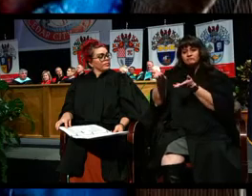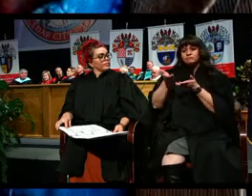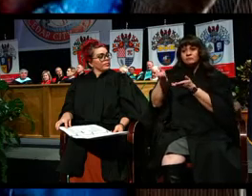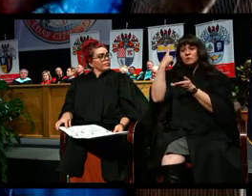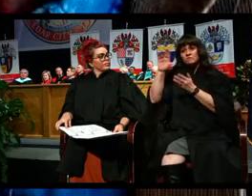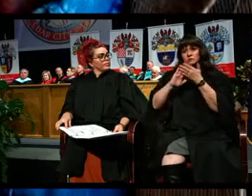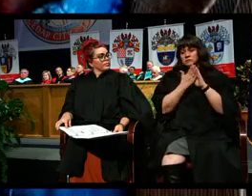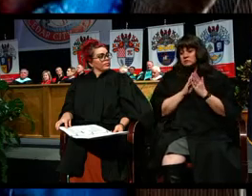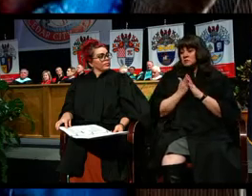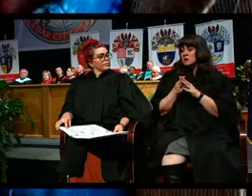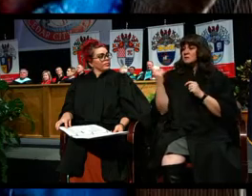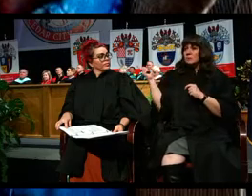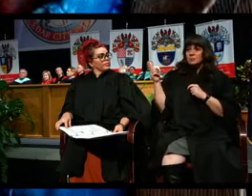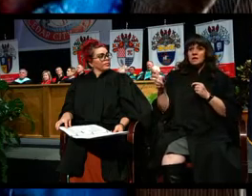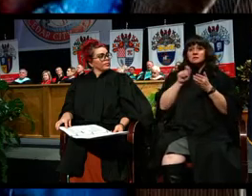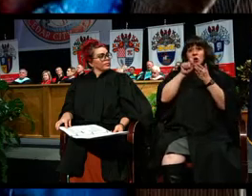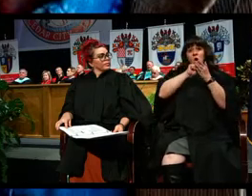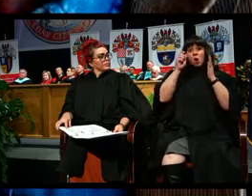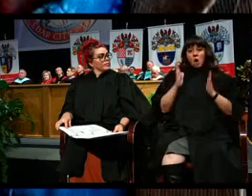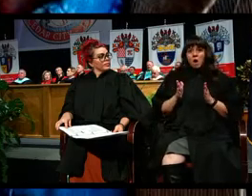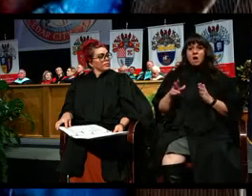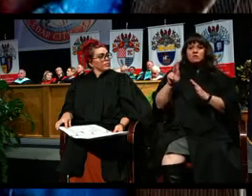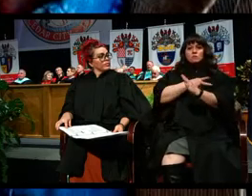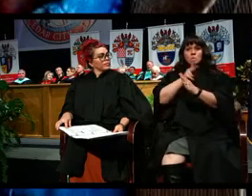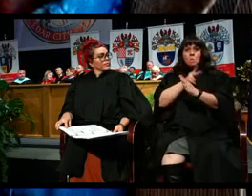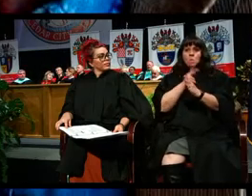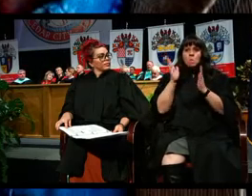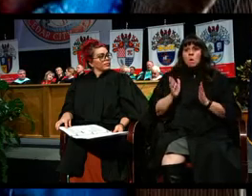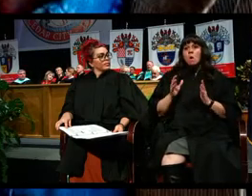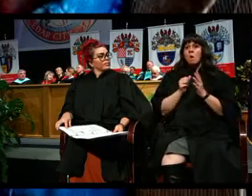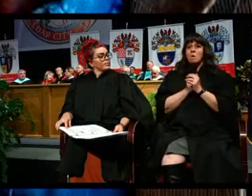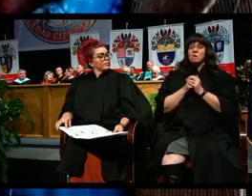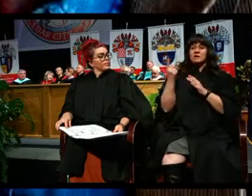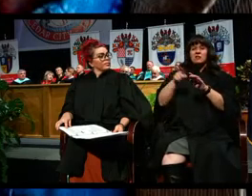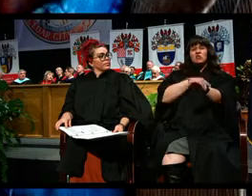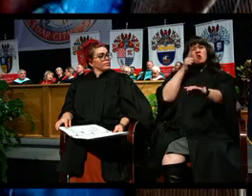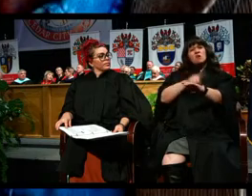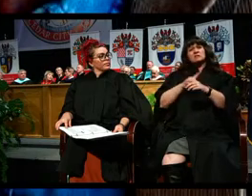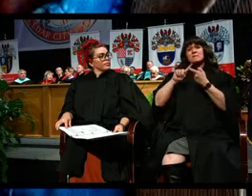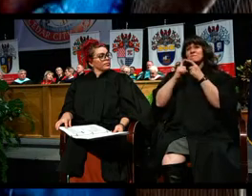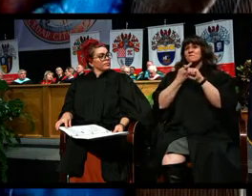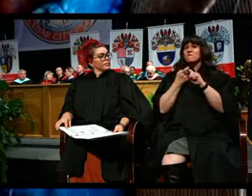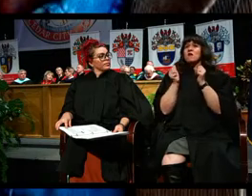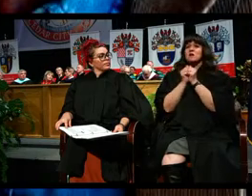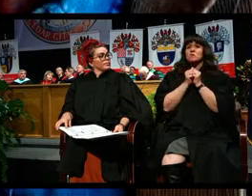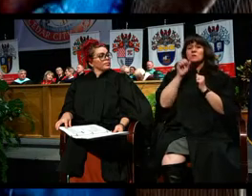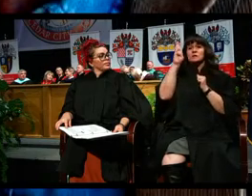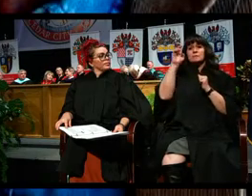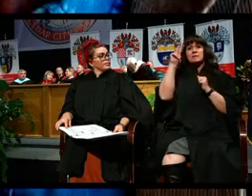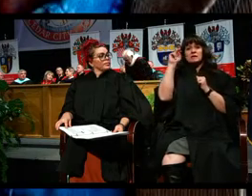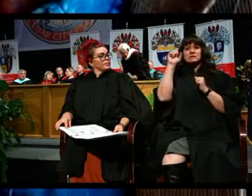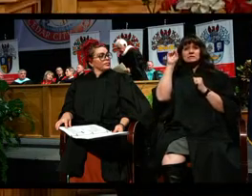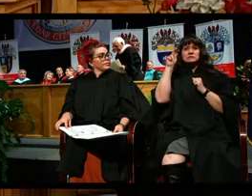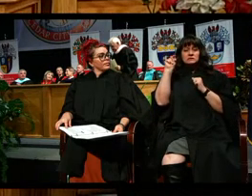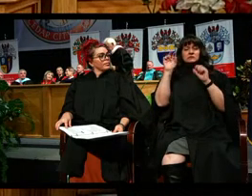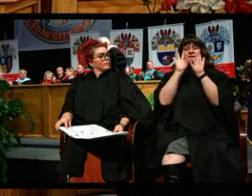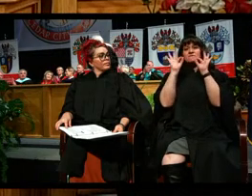author, poet, and a longtime friend of the Benson family, please welcome to the podium Dr. David